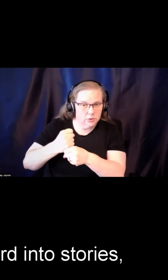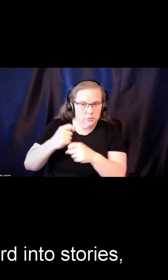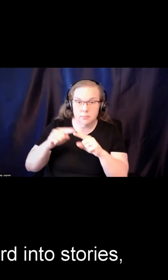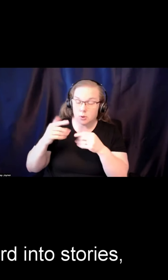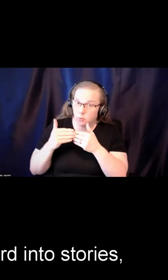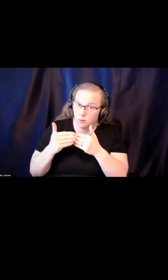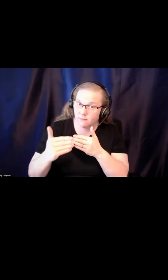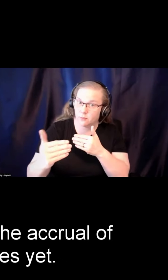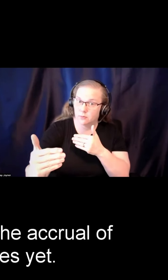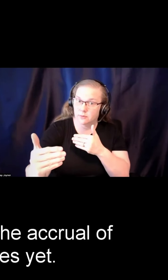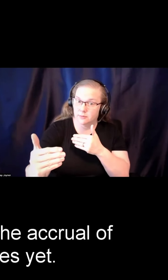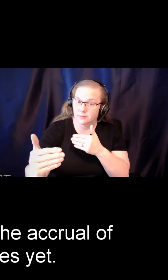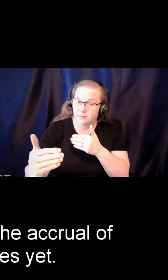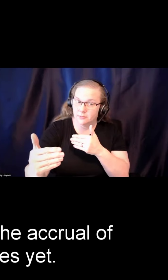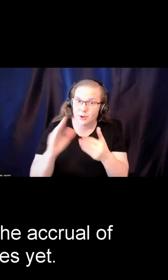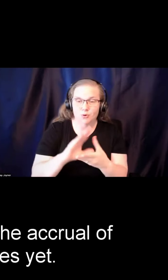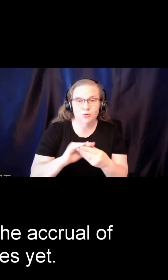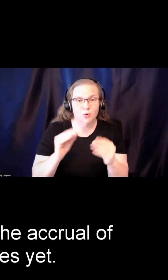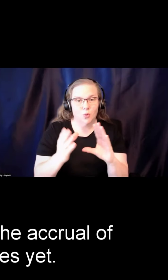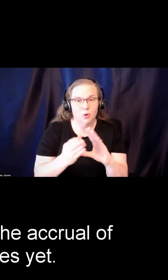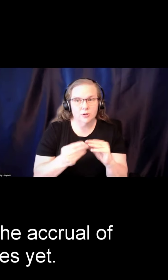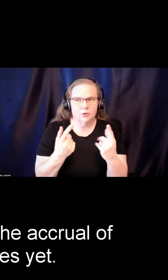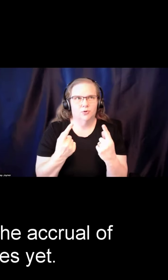forward into stories, trying to imagine,